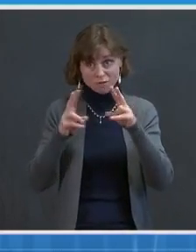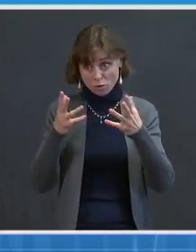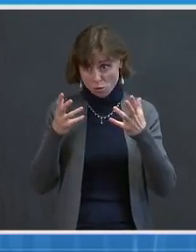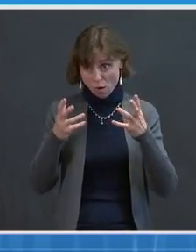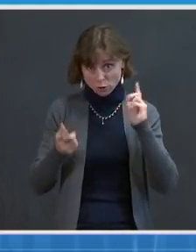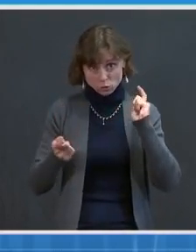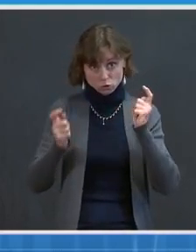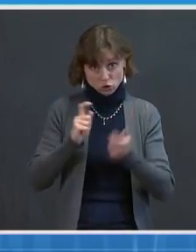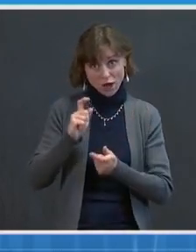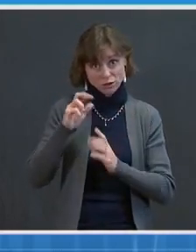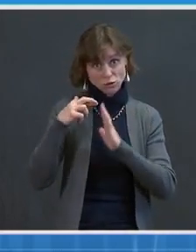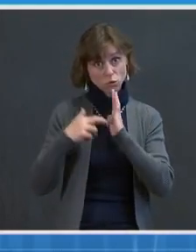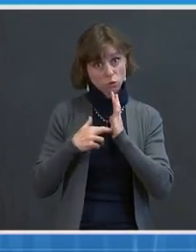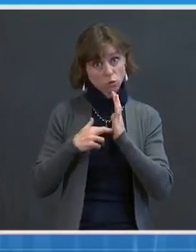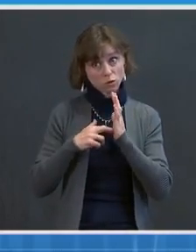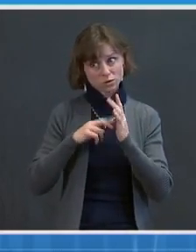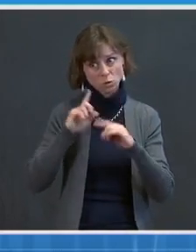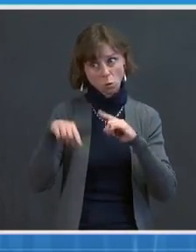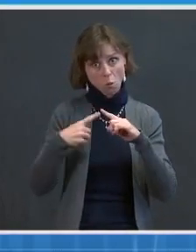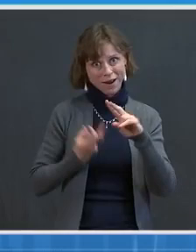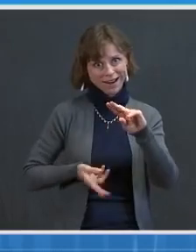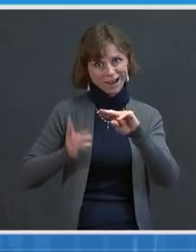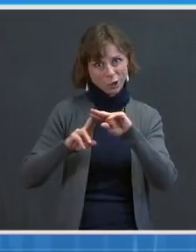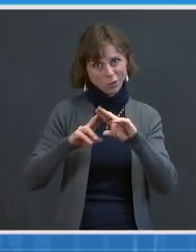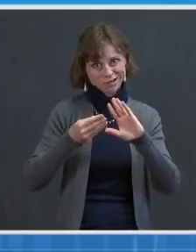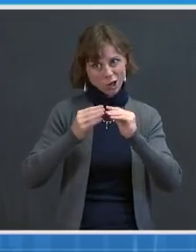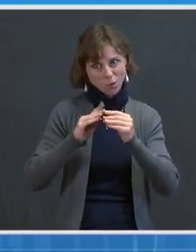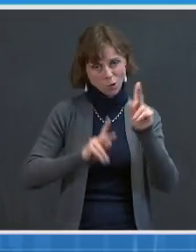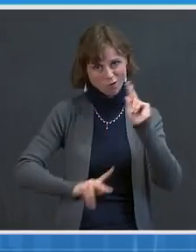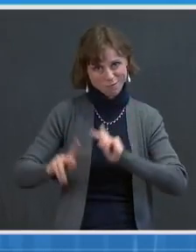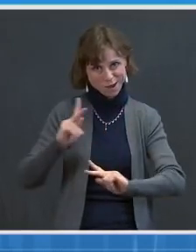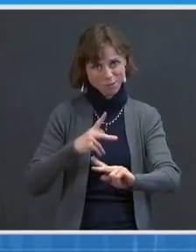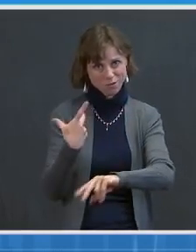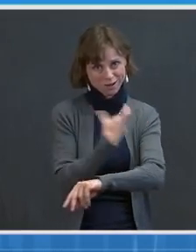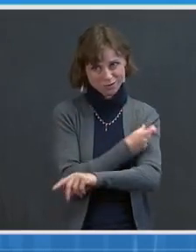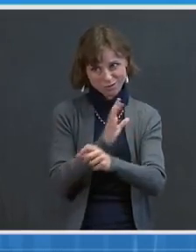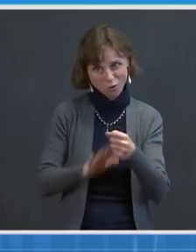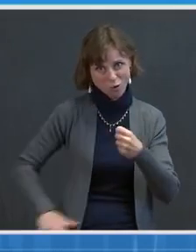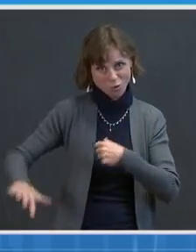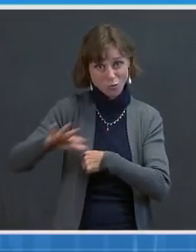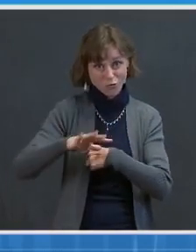we have more protection across the communities and across the population.